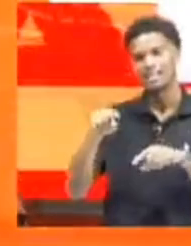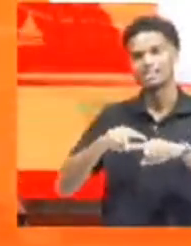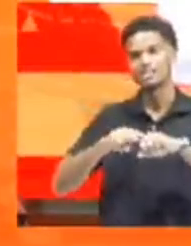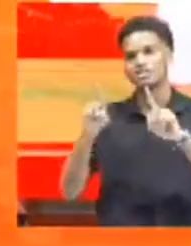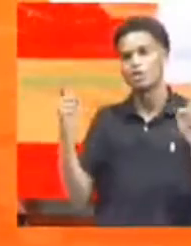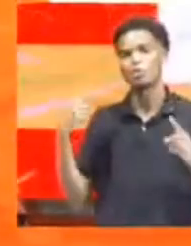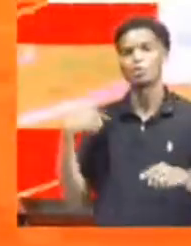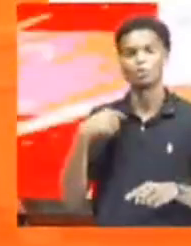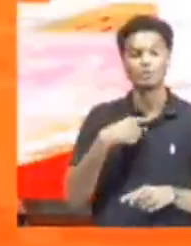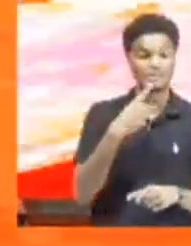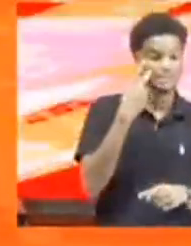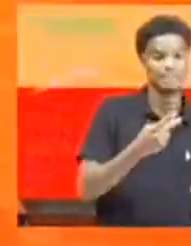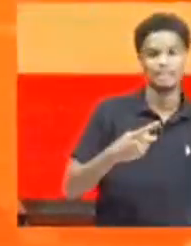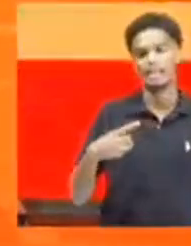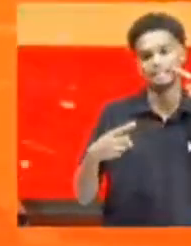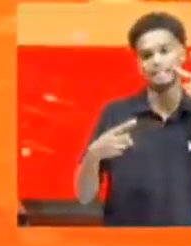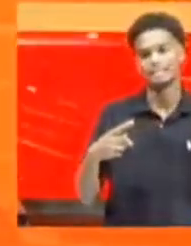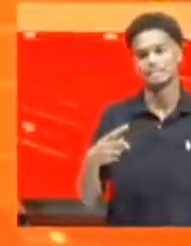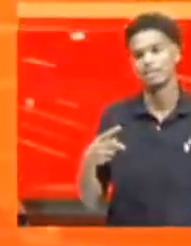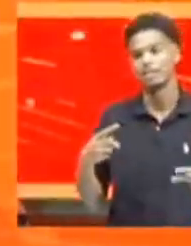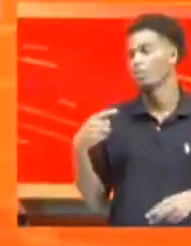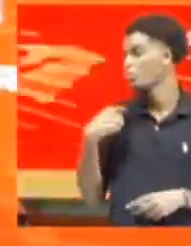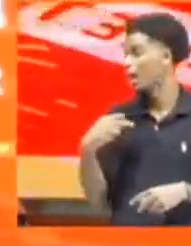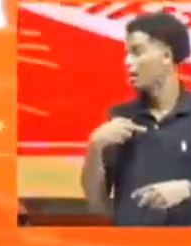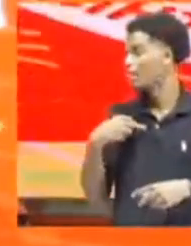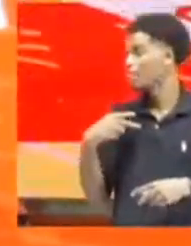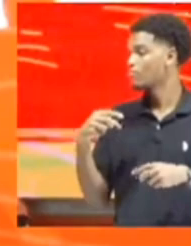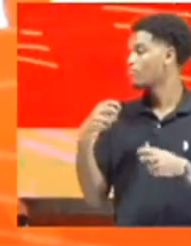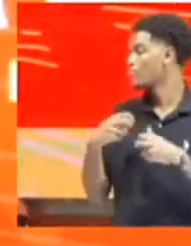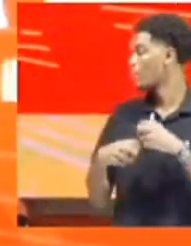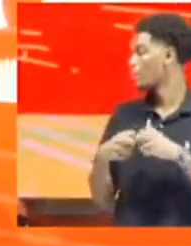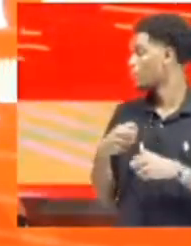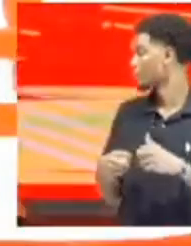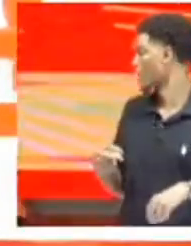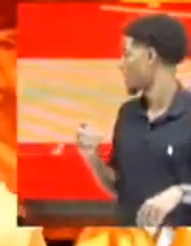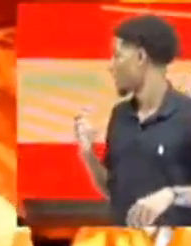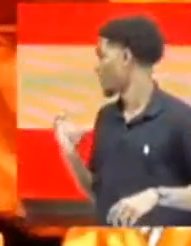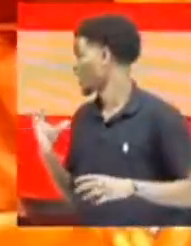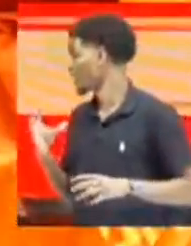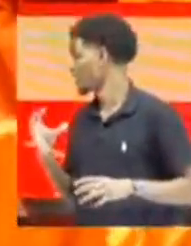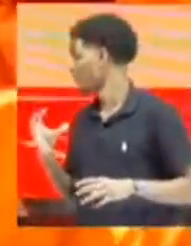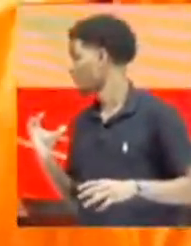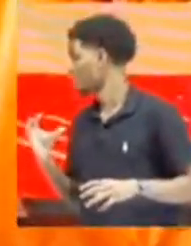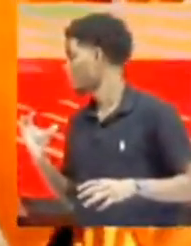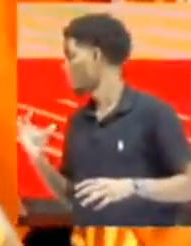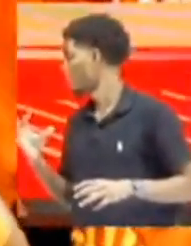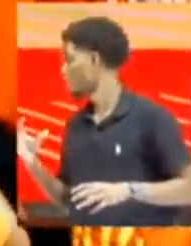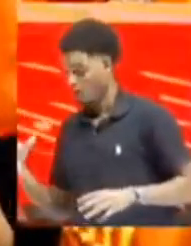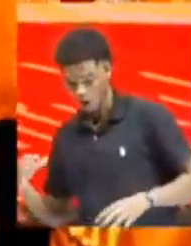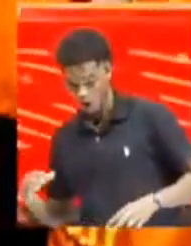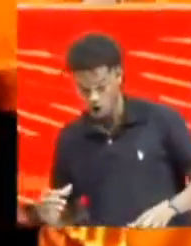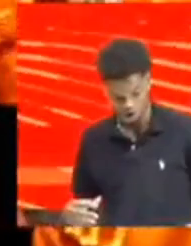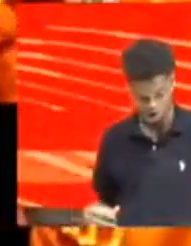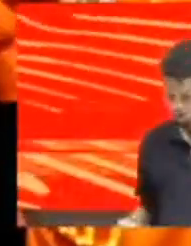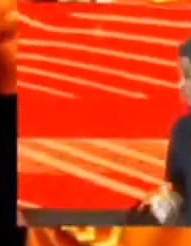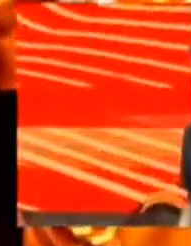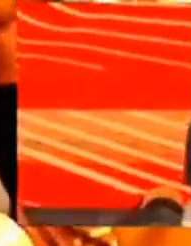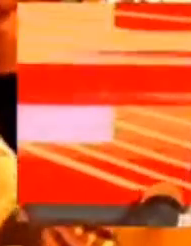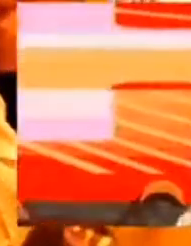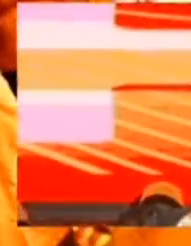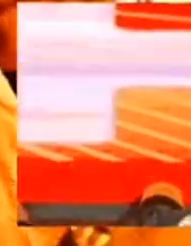with children not going to school. We have in particular in the very rural places, out